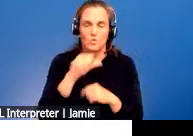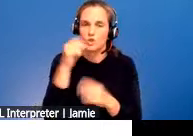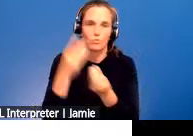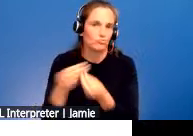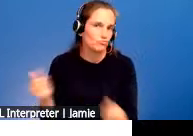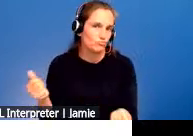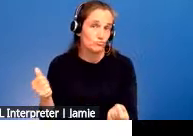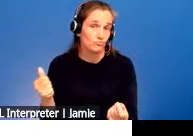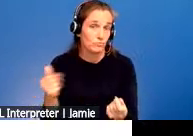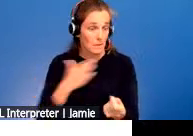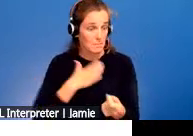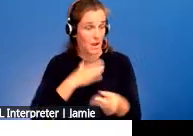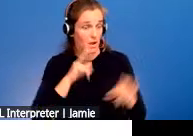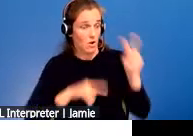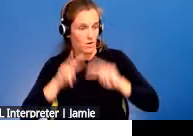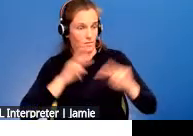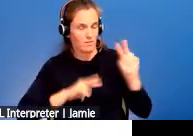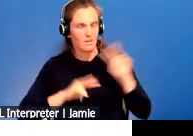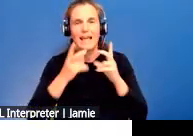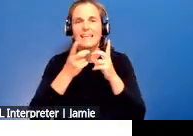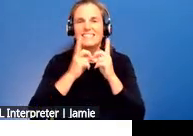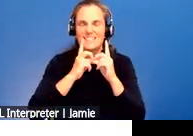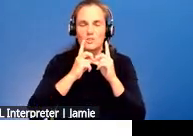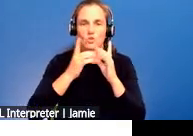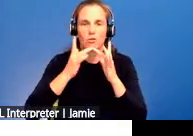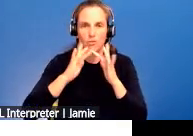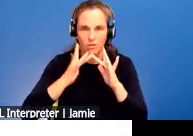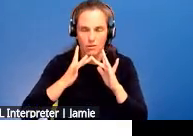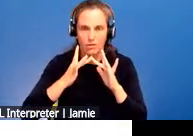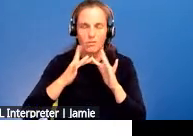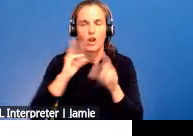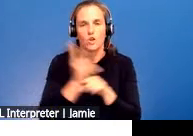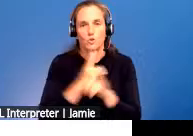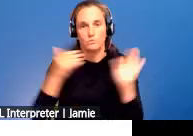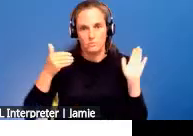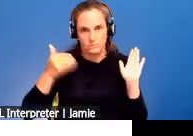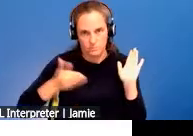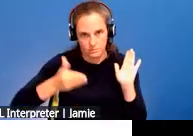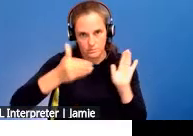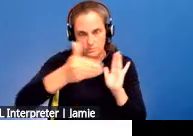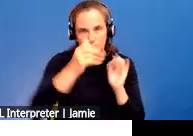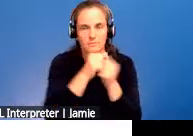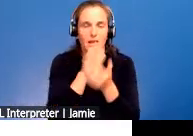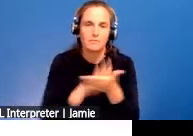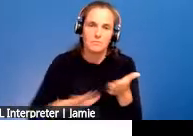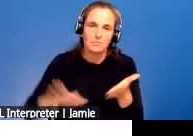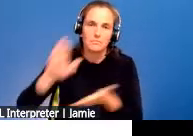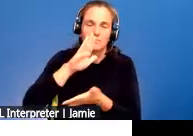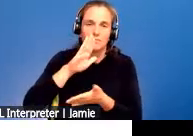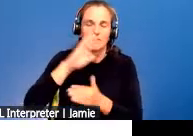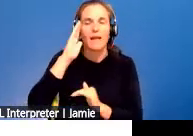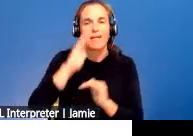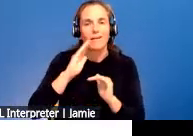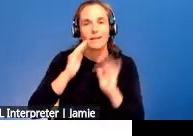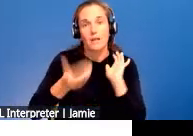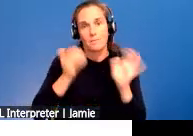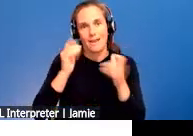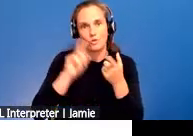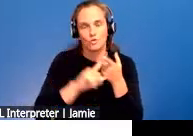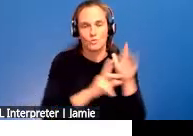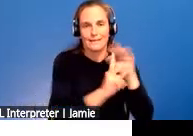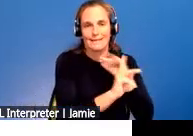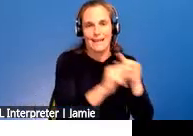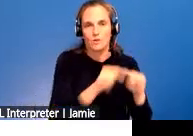my observation, I think digital tools are used even more frequently in higher education than in K through 12, because there is a